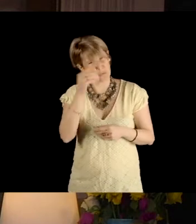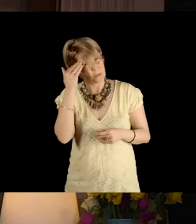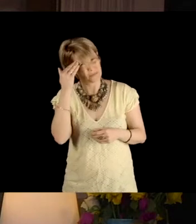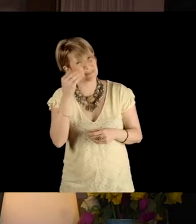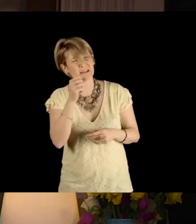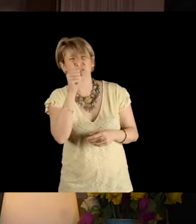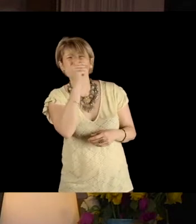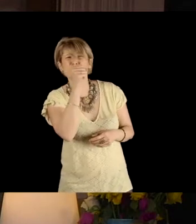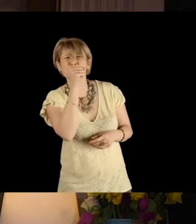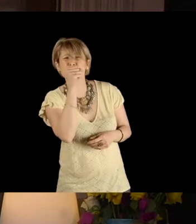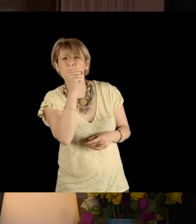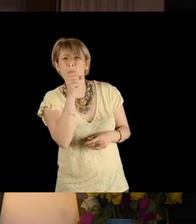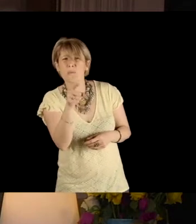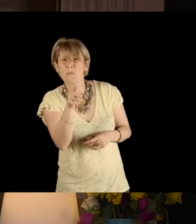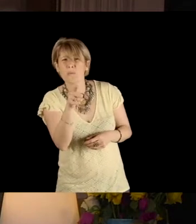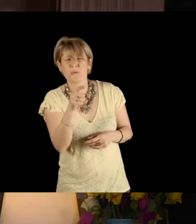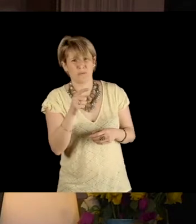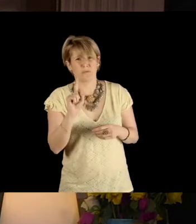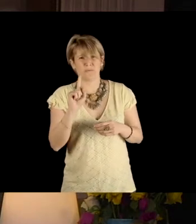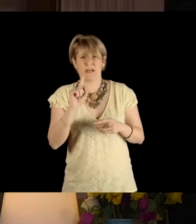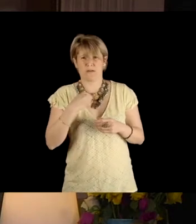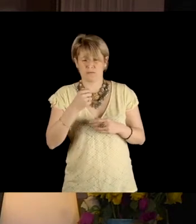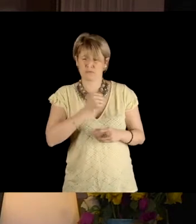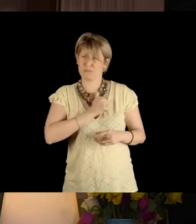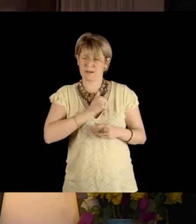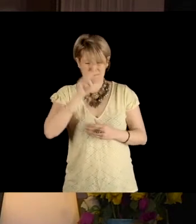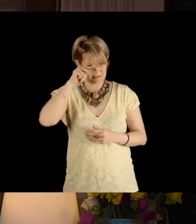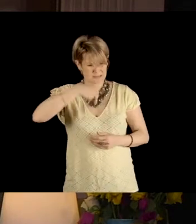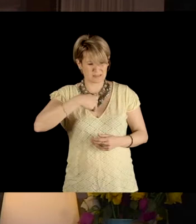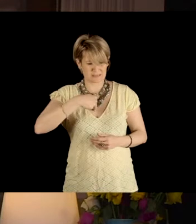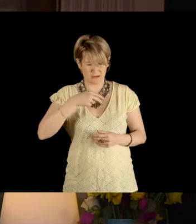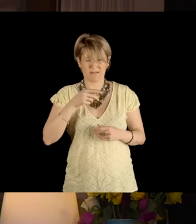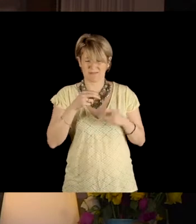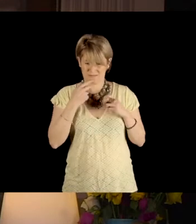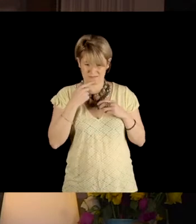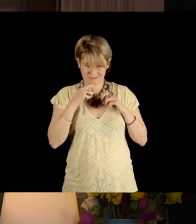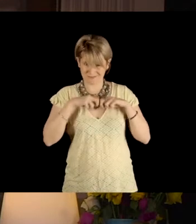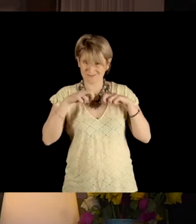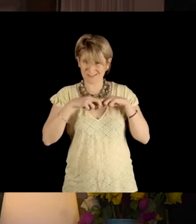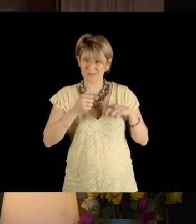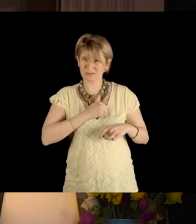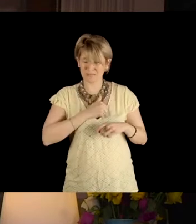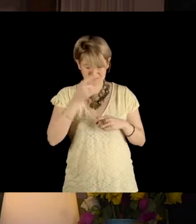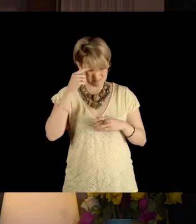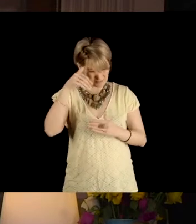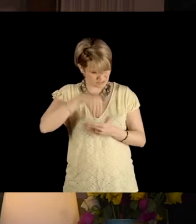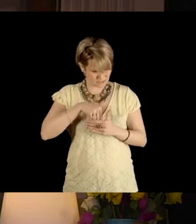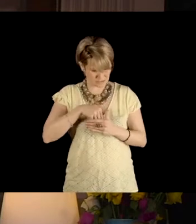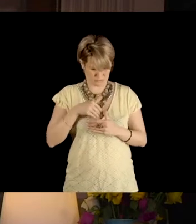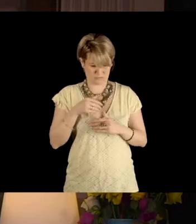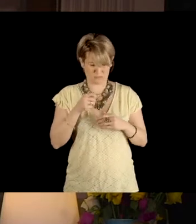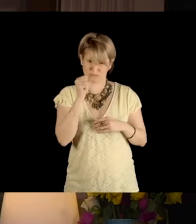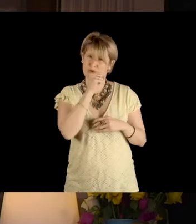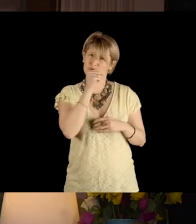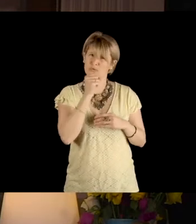We are enabled somehow to do this cleaning on our own. We are given enough of capacities